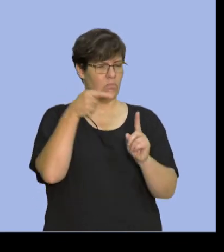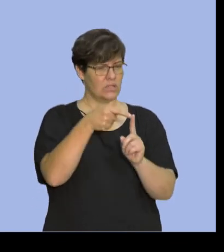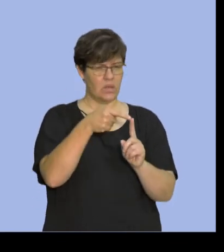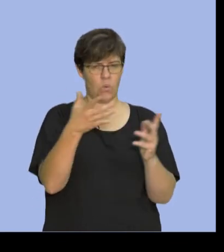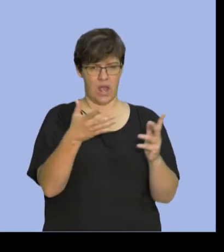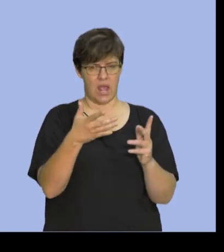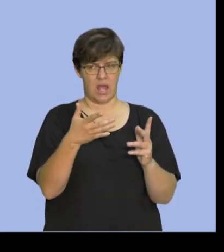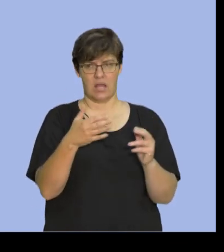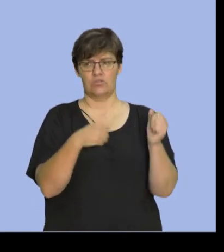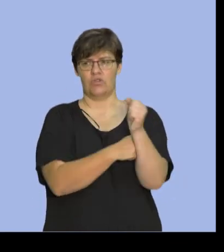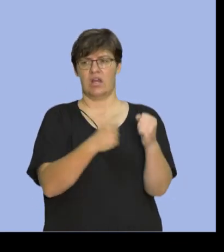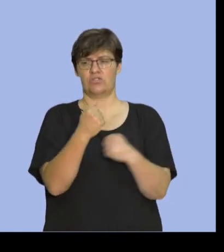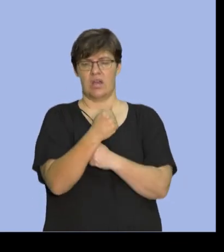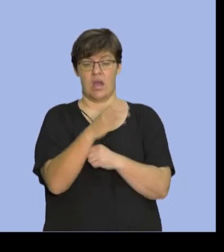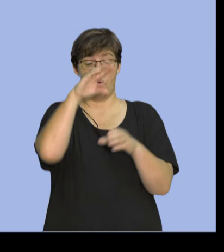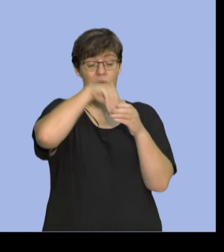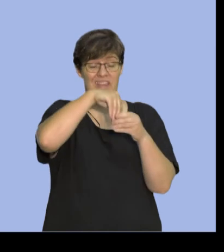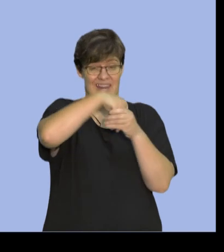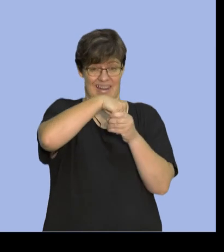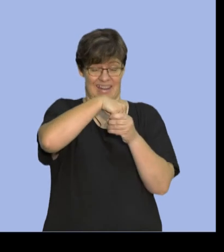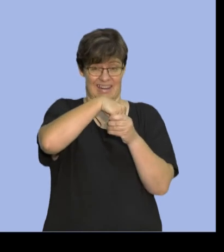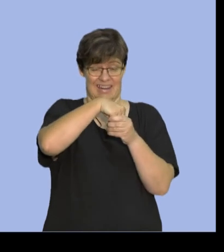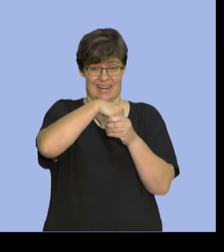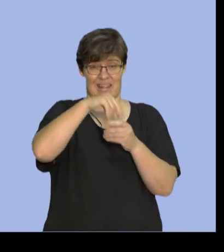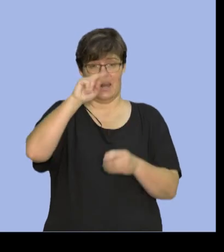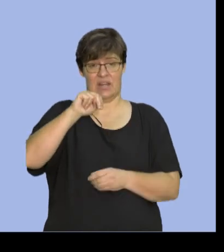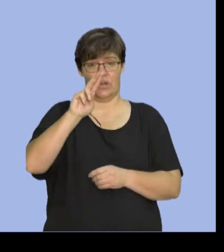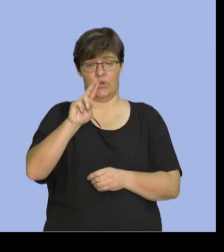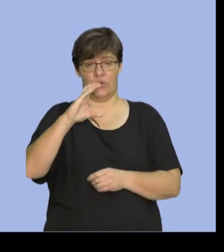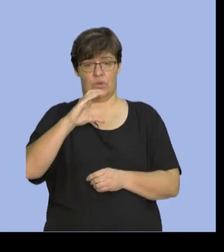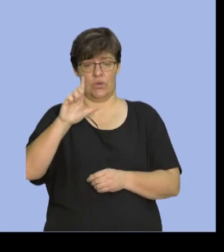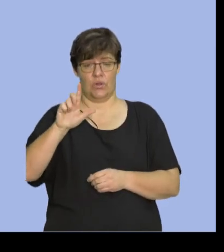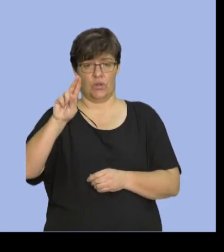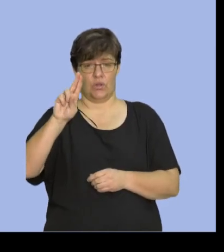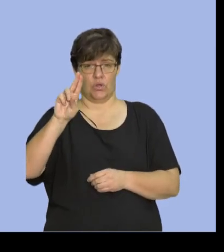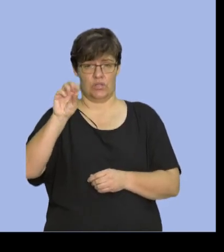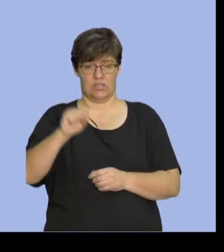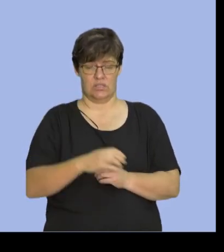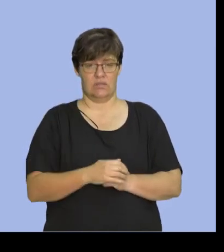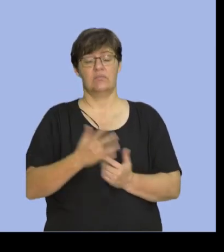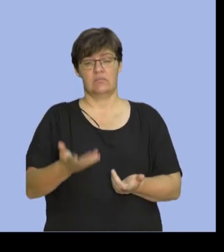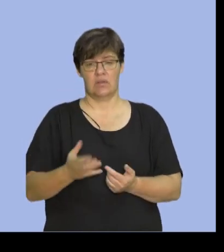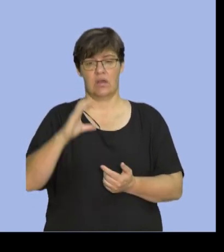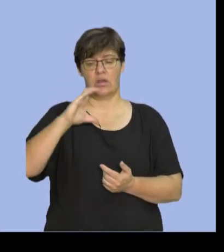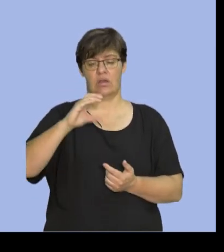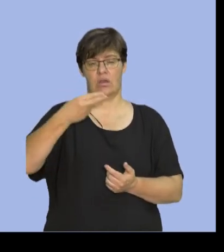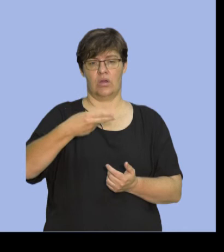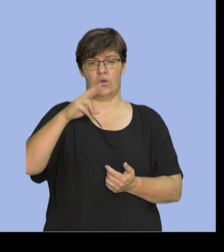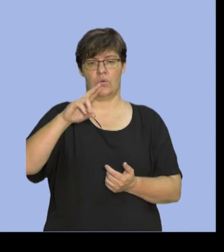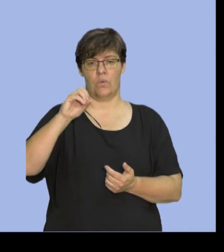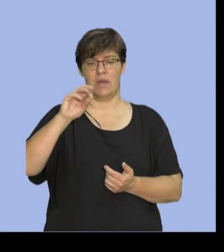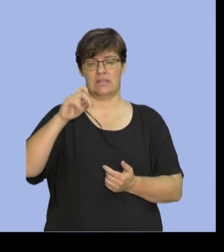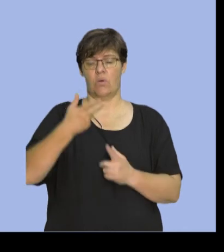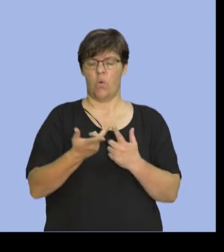to structures within the nucleus. And that's essentially your chromatin material or your DNA. So that's